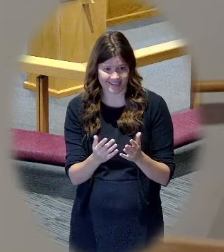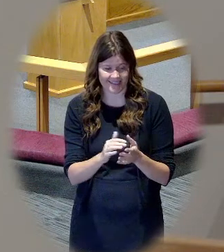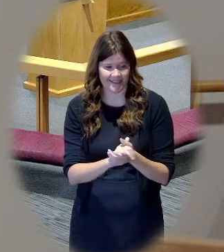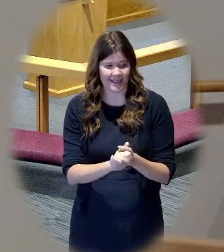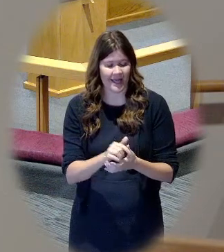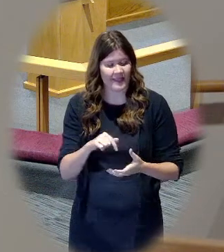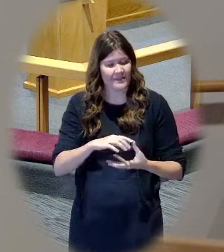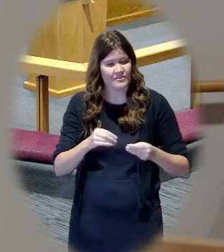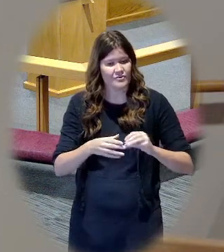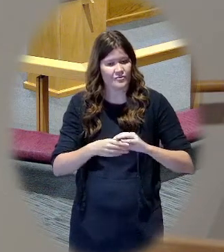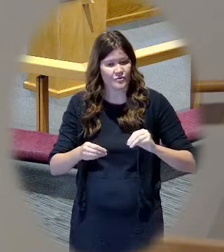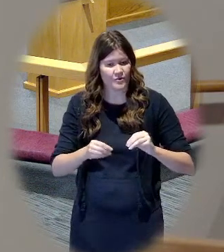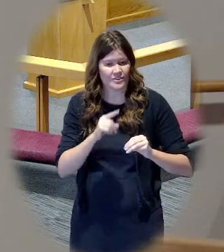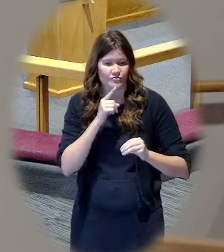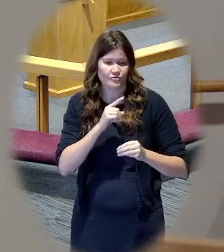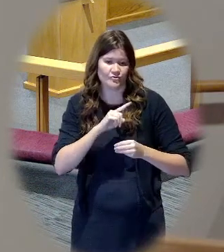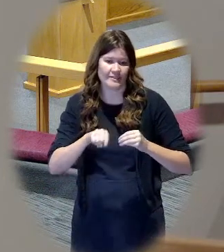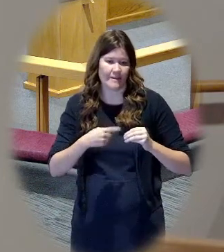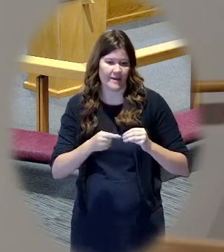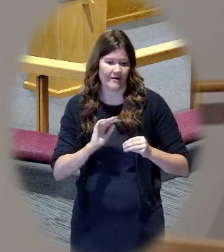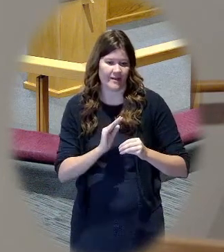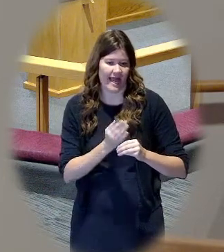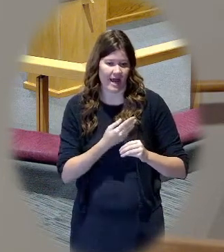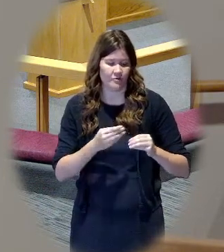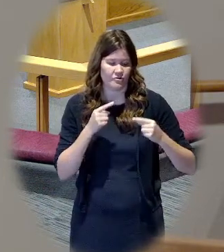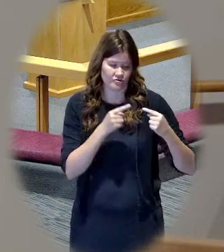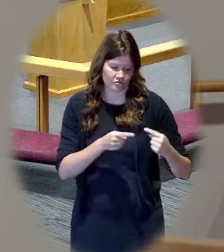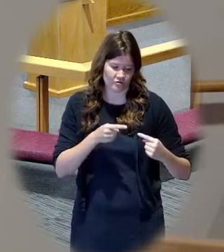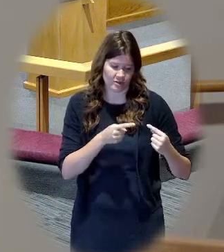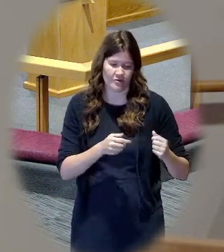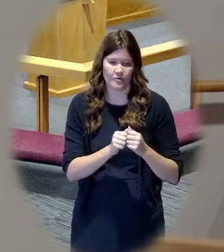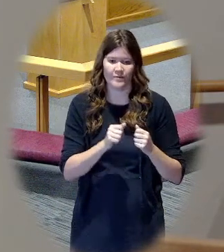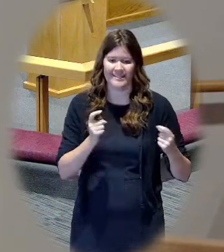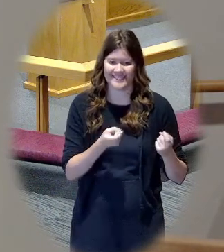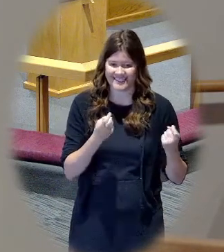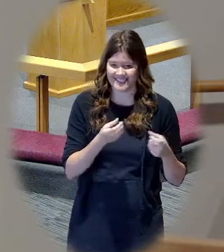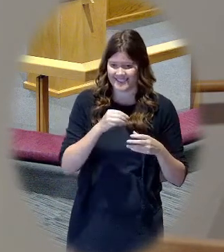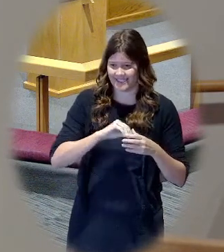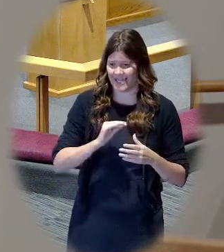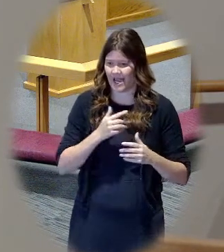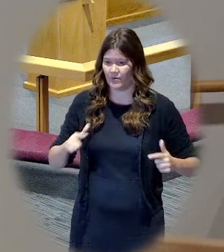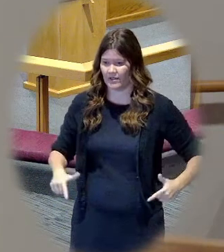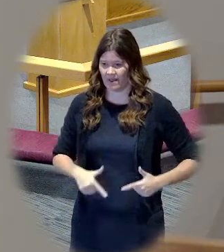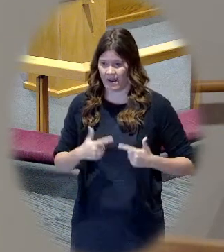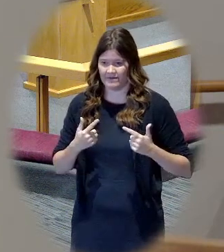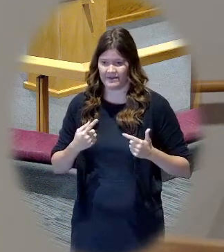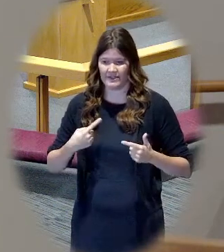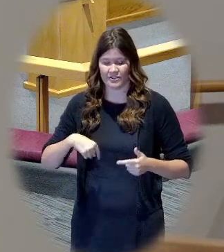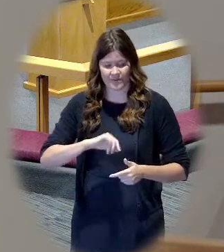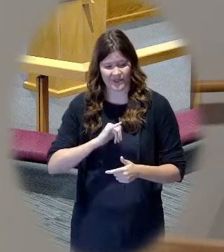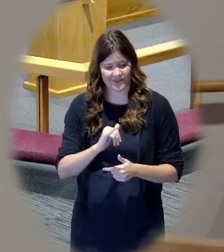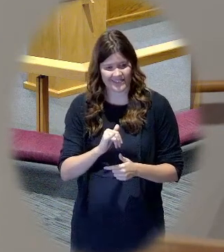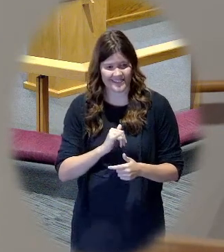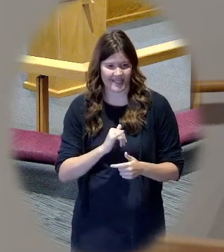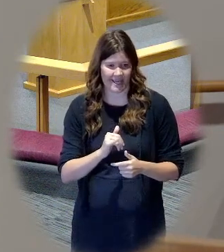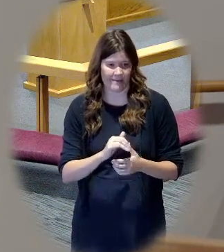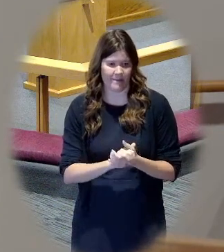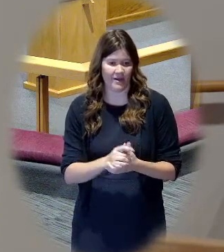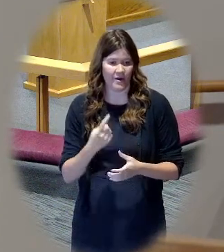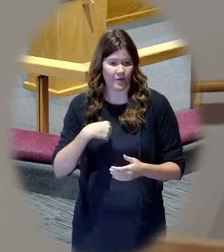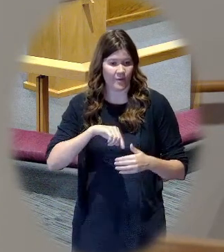This parable is really about our struggle with sin in our lives because we are in the same boat. We have an